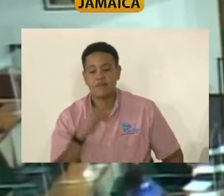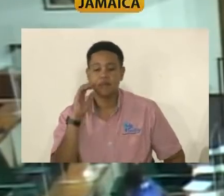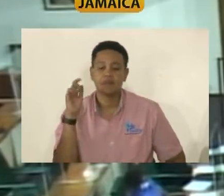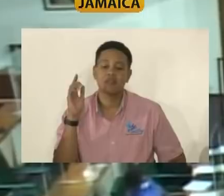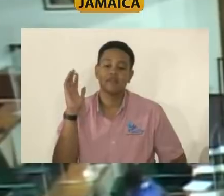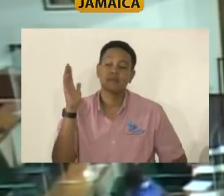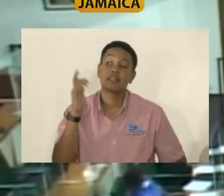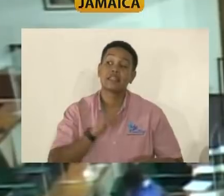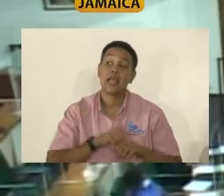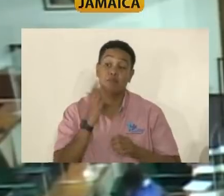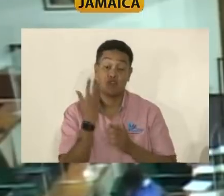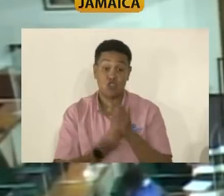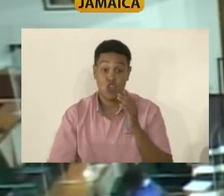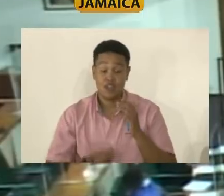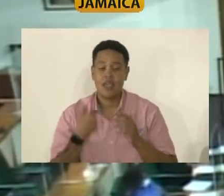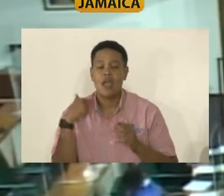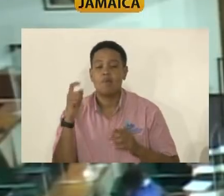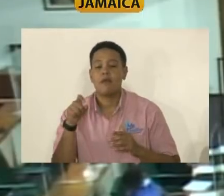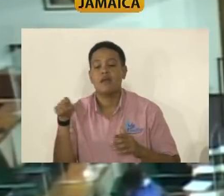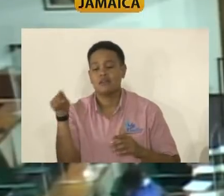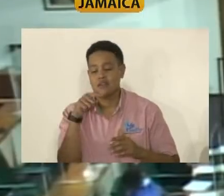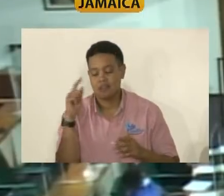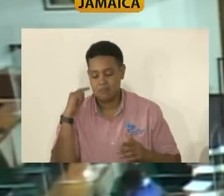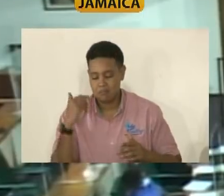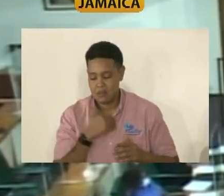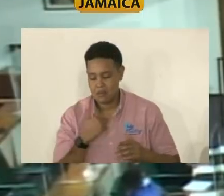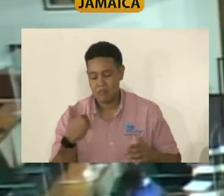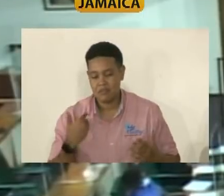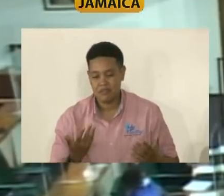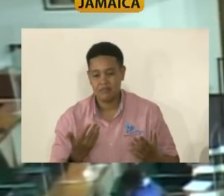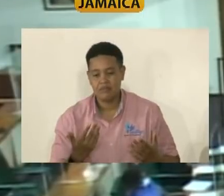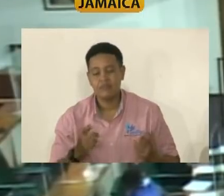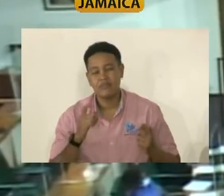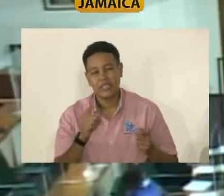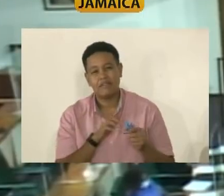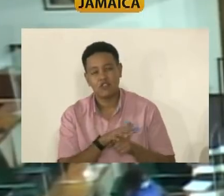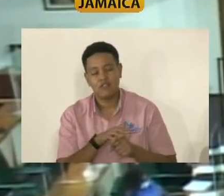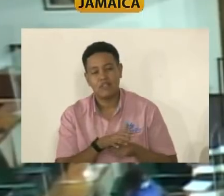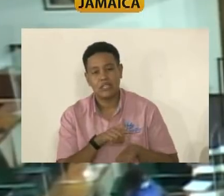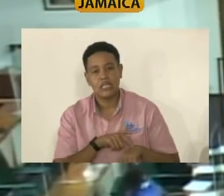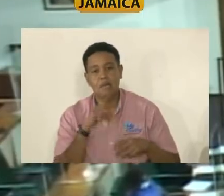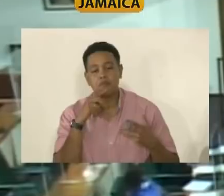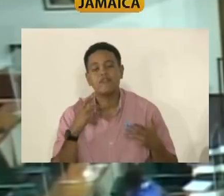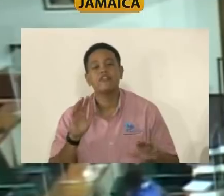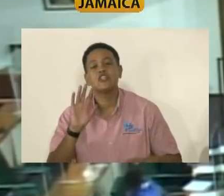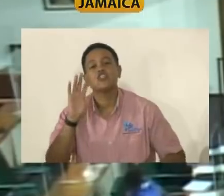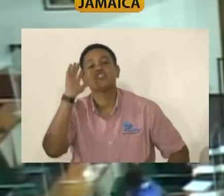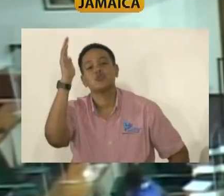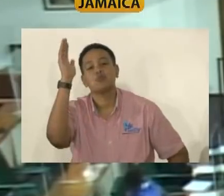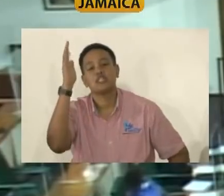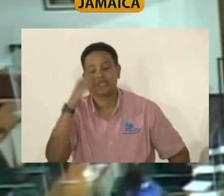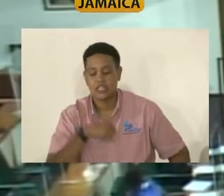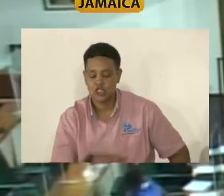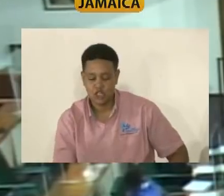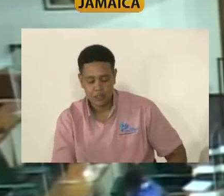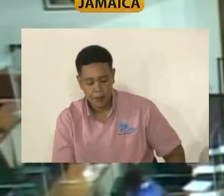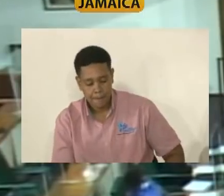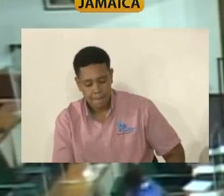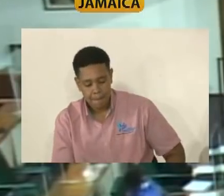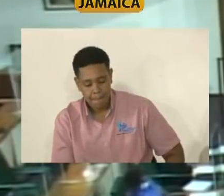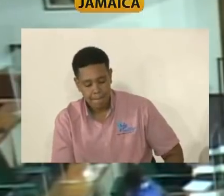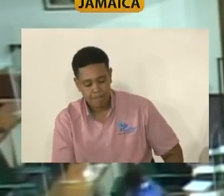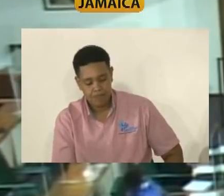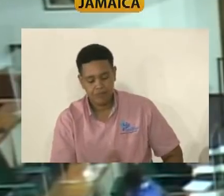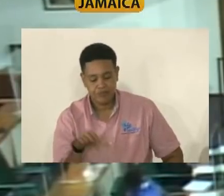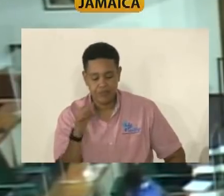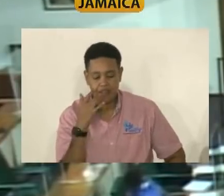up, and I'm asking our colleagues that he be given sufficient time to finish his presentation. Those in